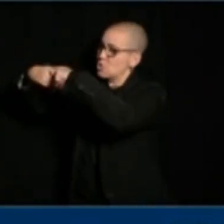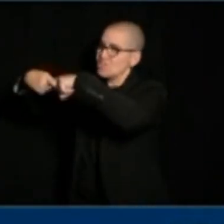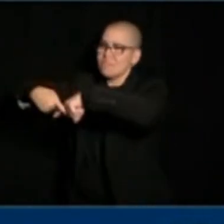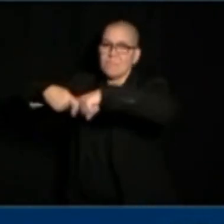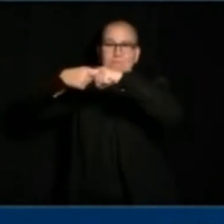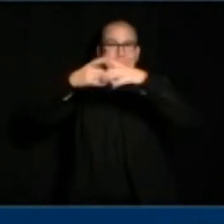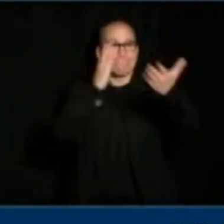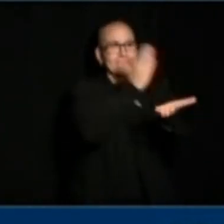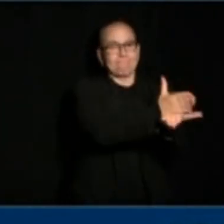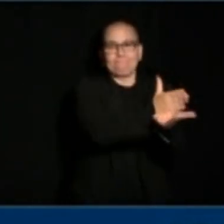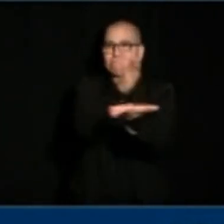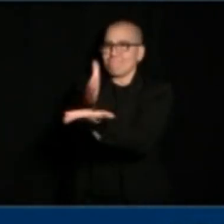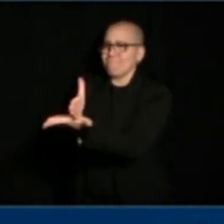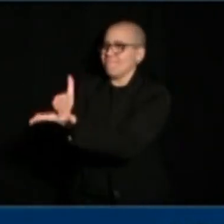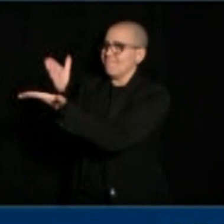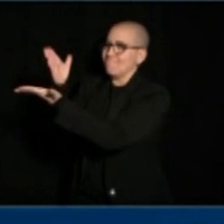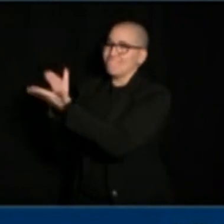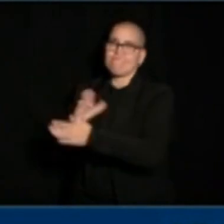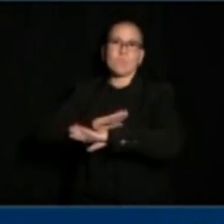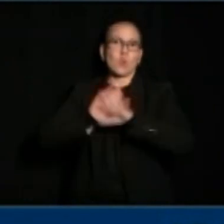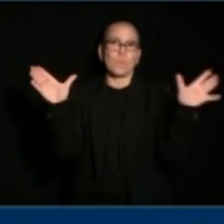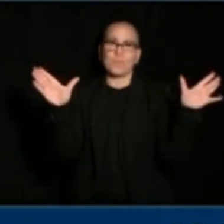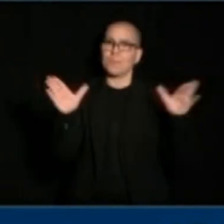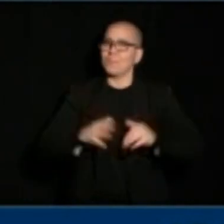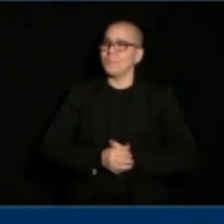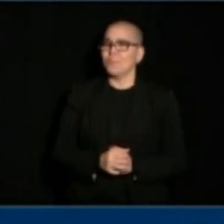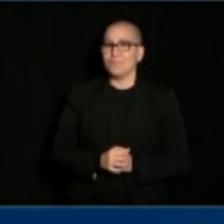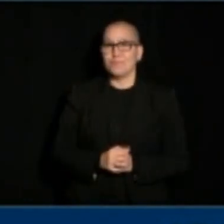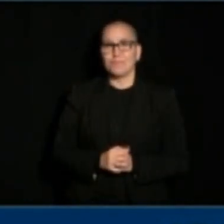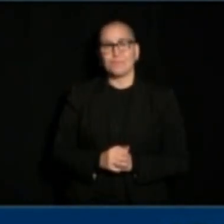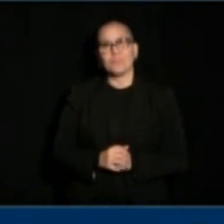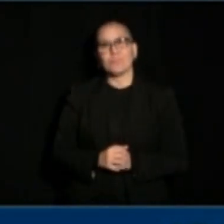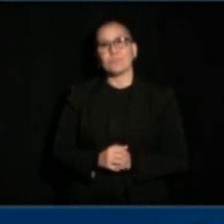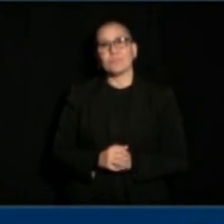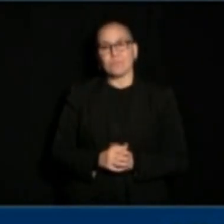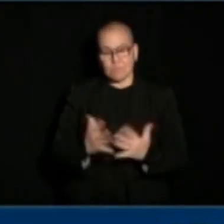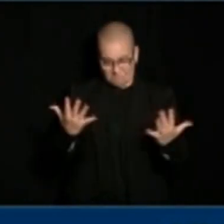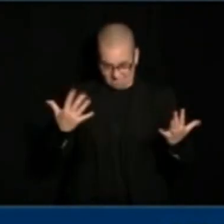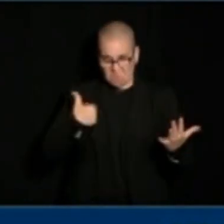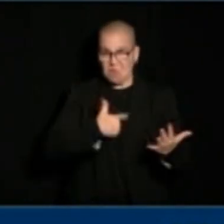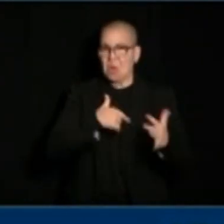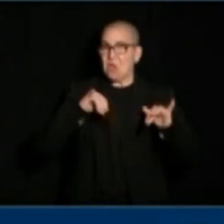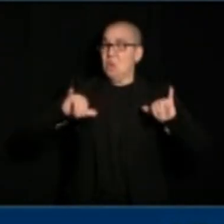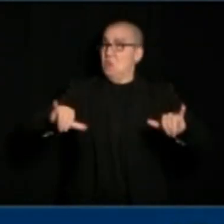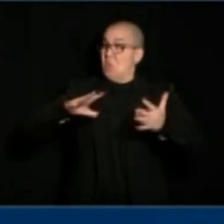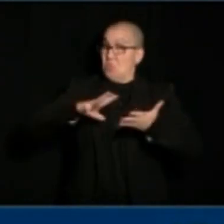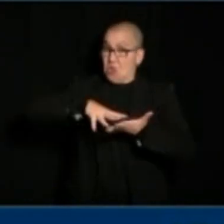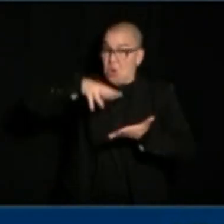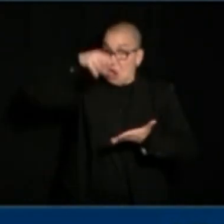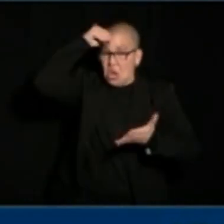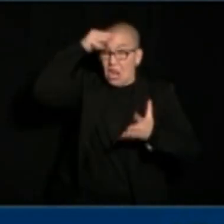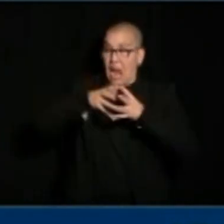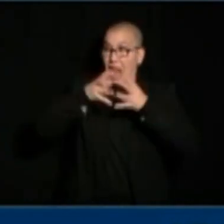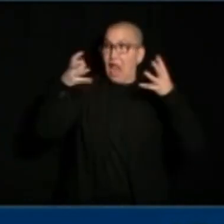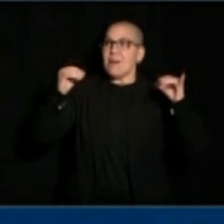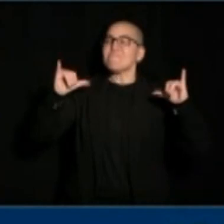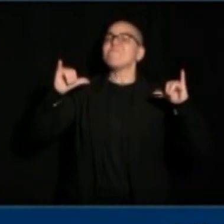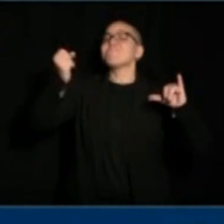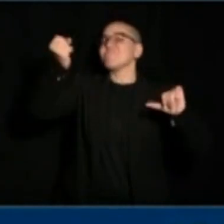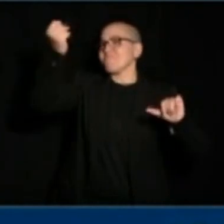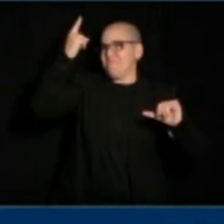we're going to do it. Now, with that being said, we've learned much. We know ways to control this, and we know what